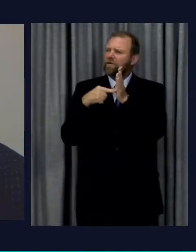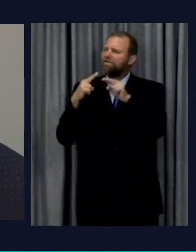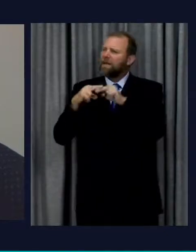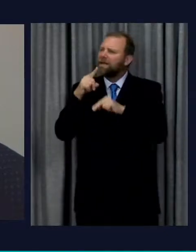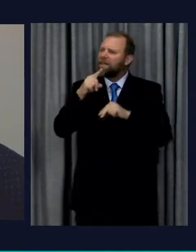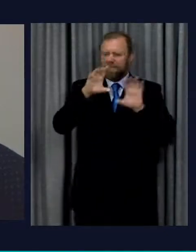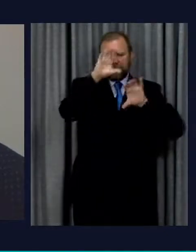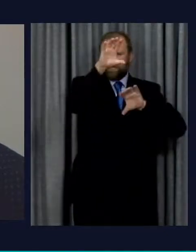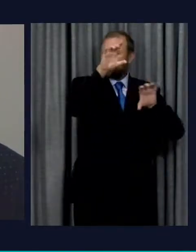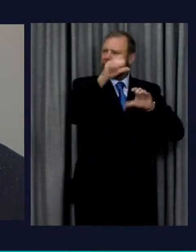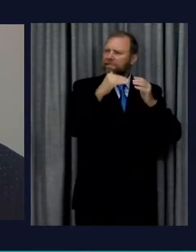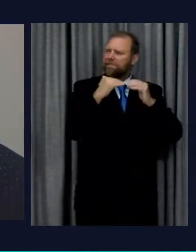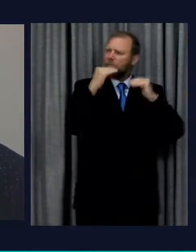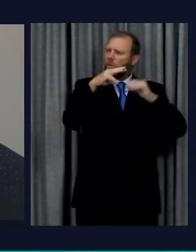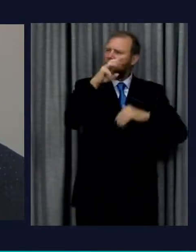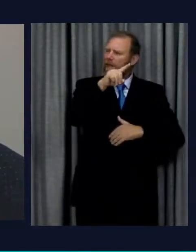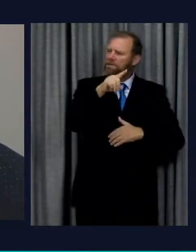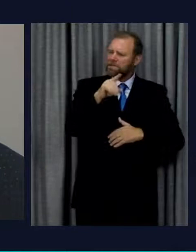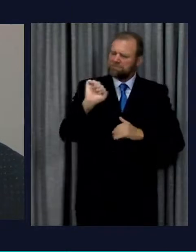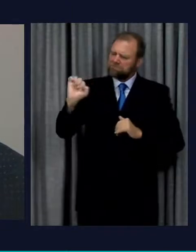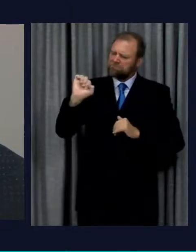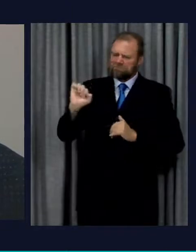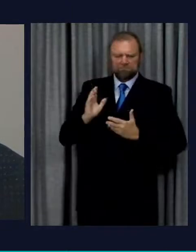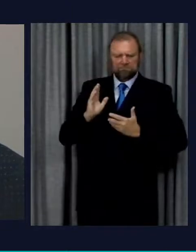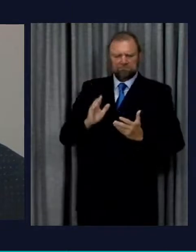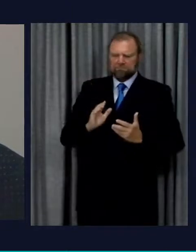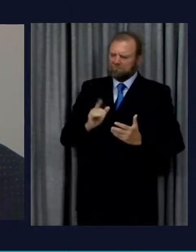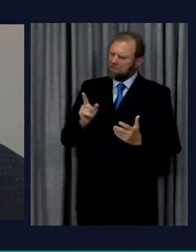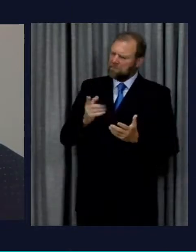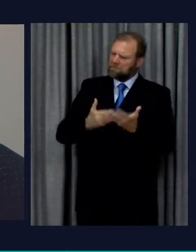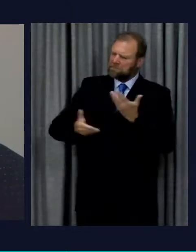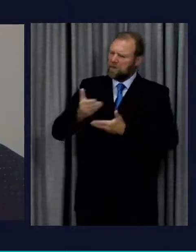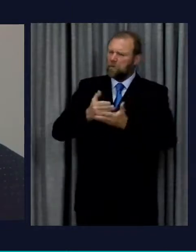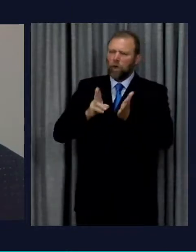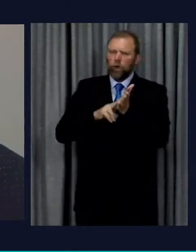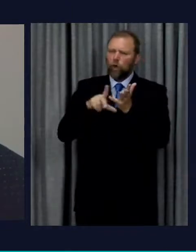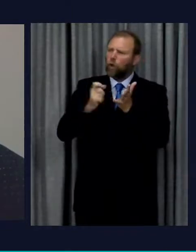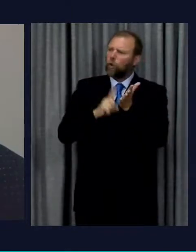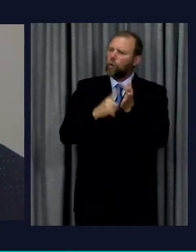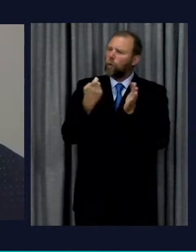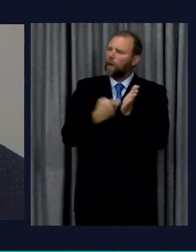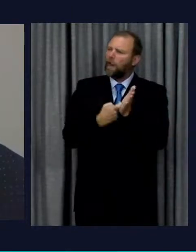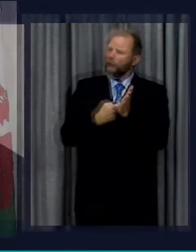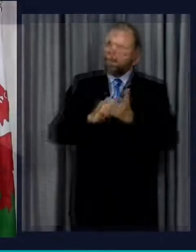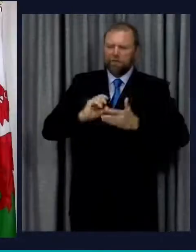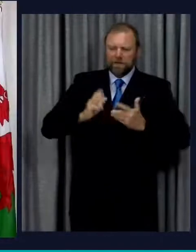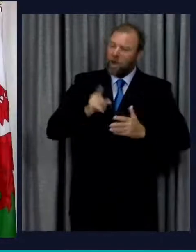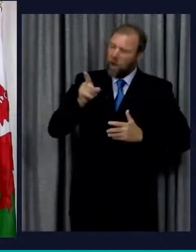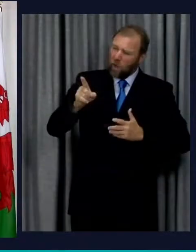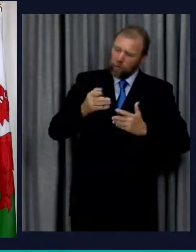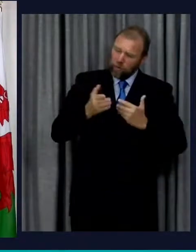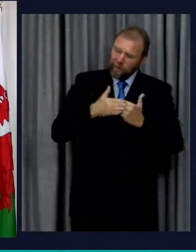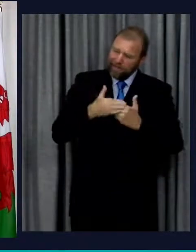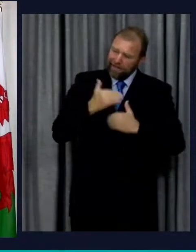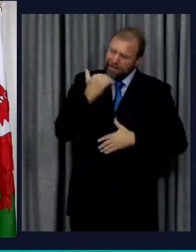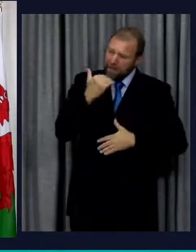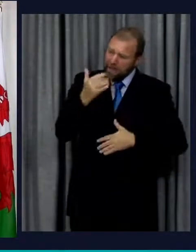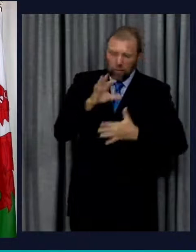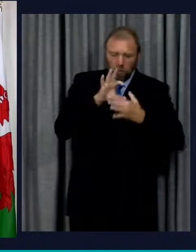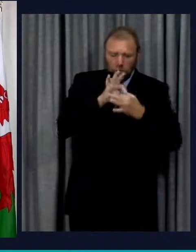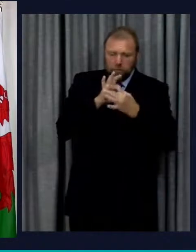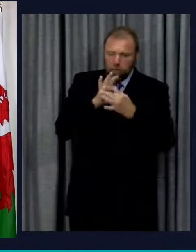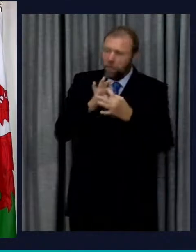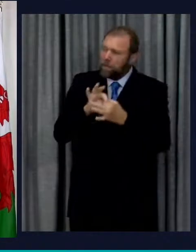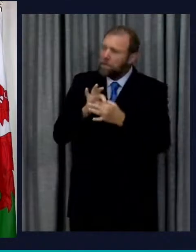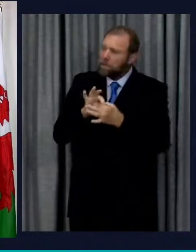on ensuring bringing nuclear to those sites? And are UK government doing enough to bring companies there? Well, we've